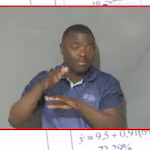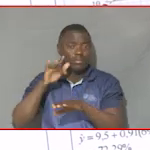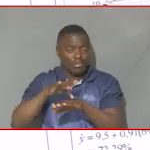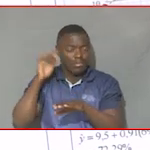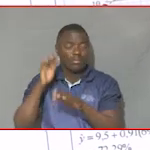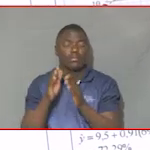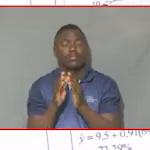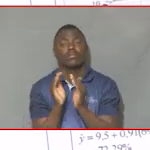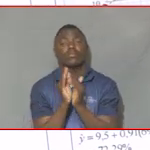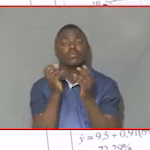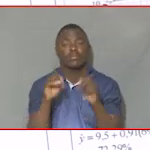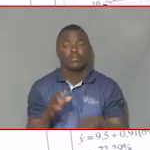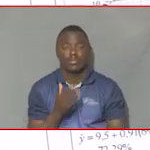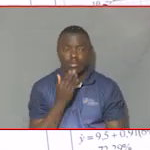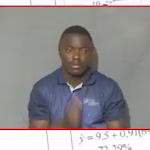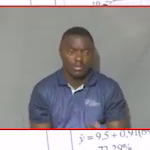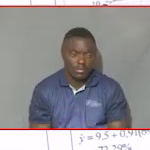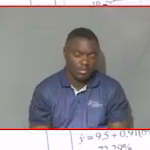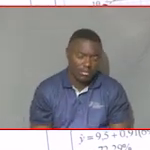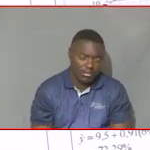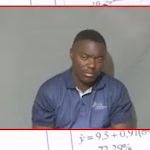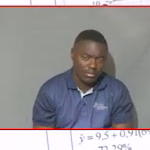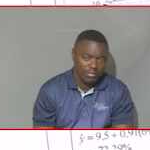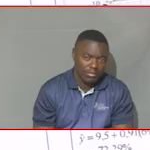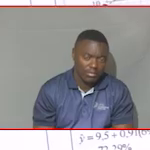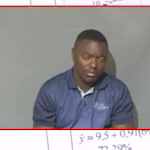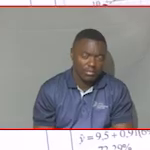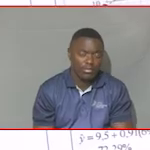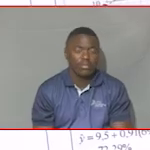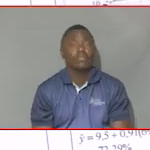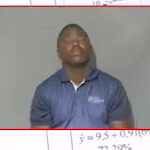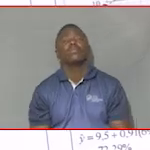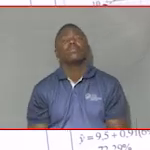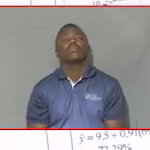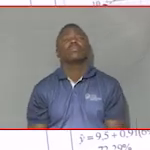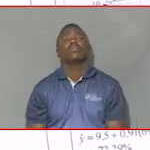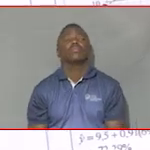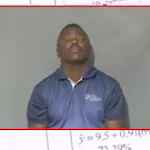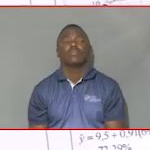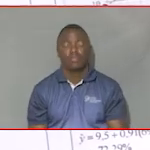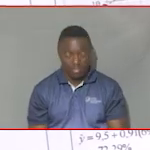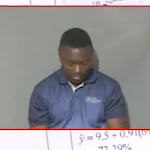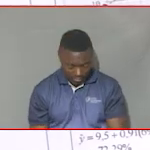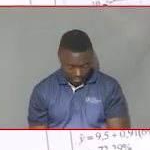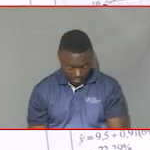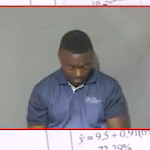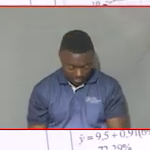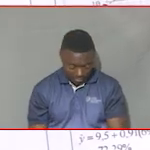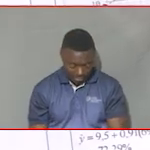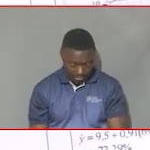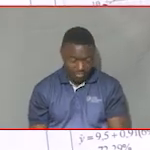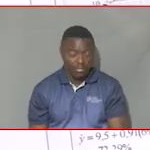clear? So that is very important. Okay. Now you have